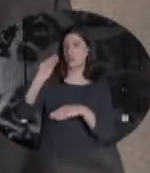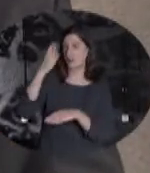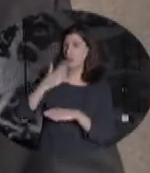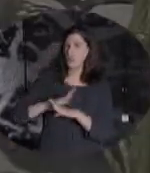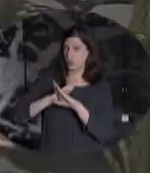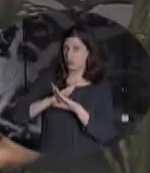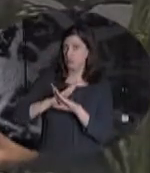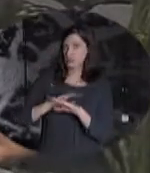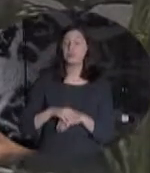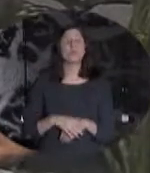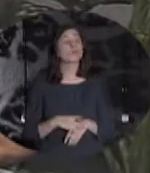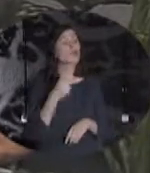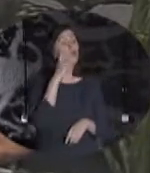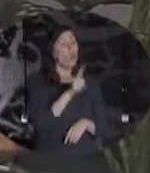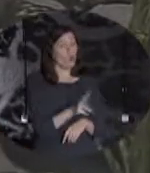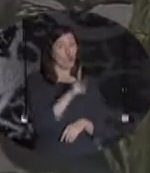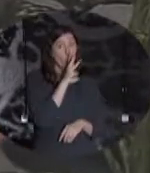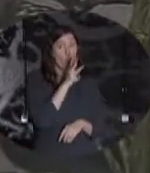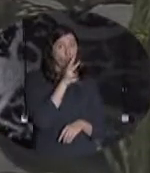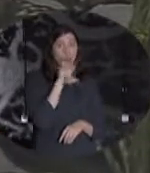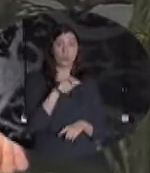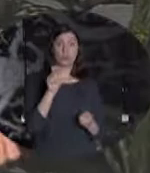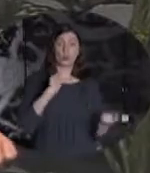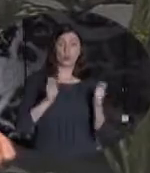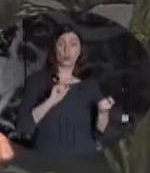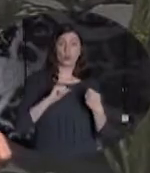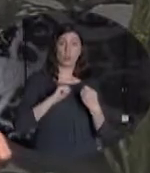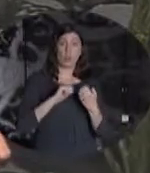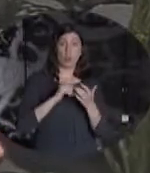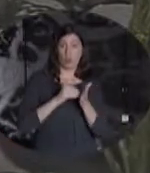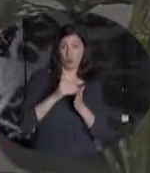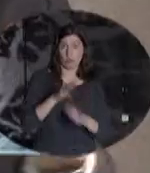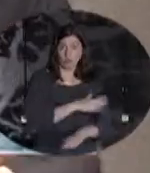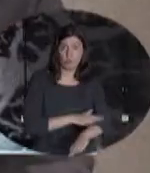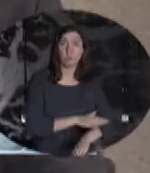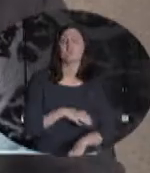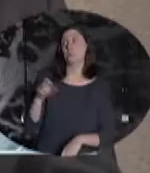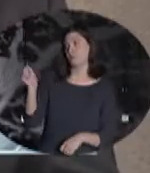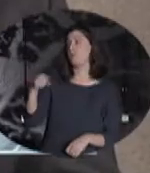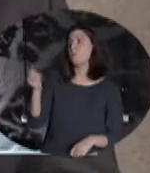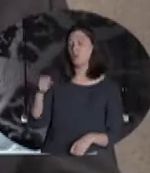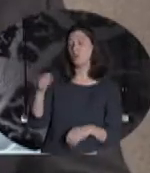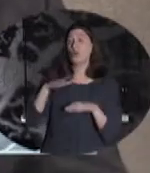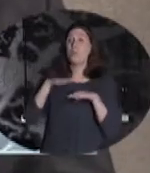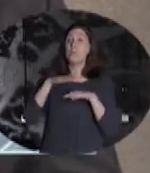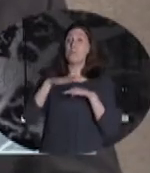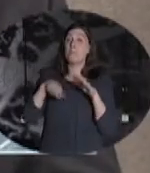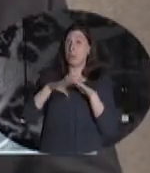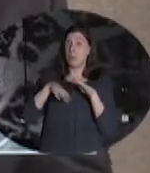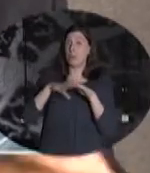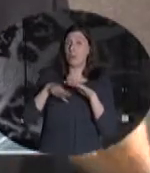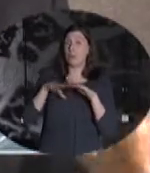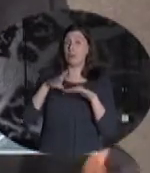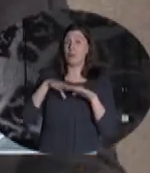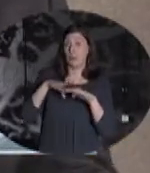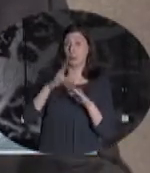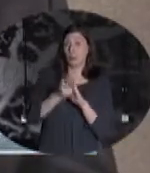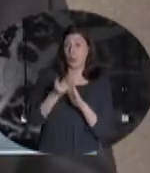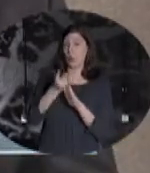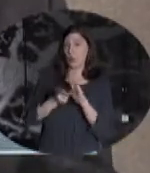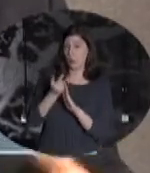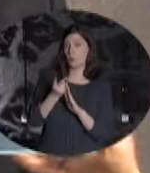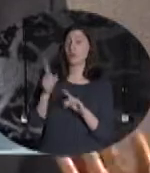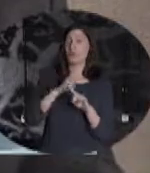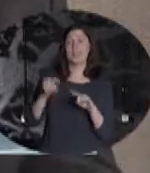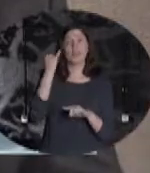Now, when you're in water, do you need to adjust how often you apply? Sure, absolutely. I mean, at a minimum, like I said, every 2 hours. But, you know, as you feel it washing